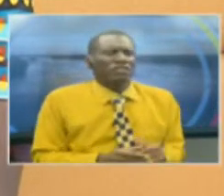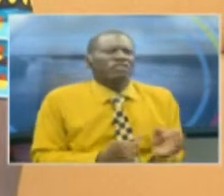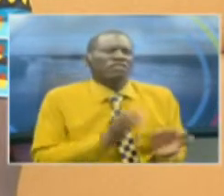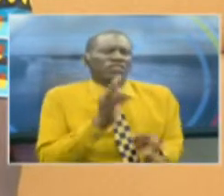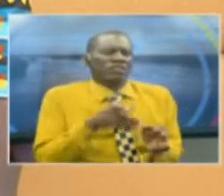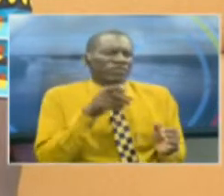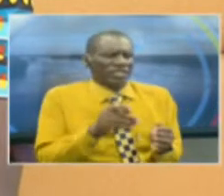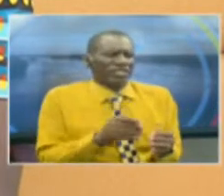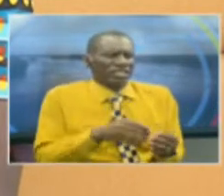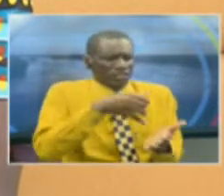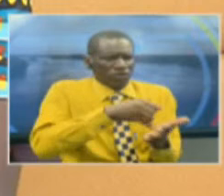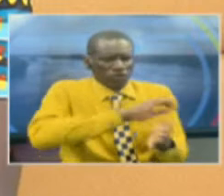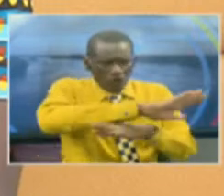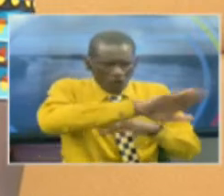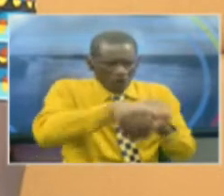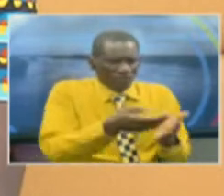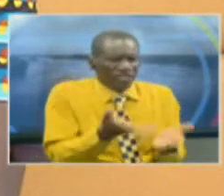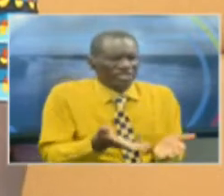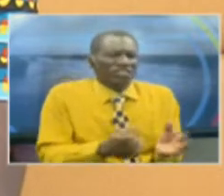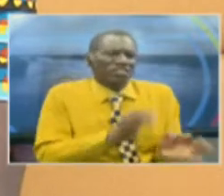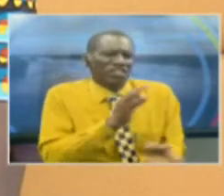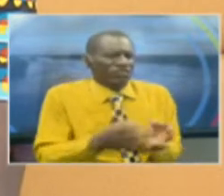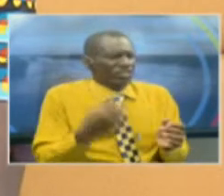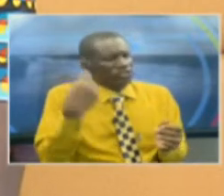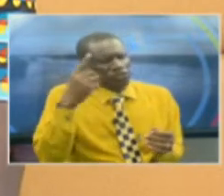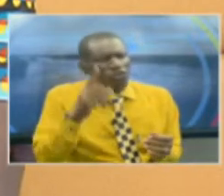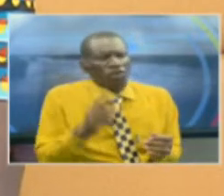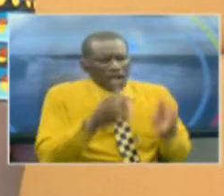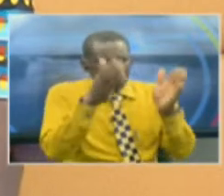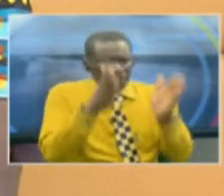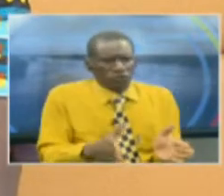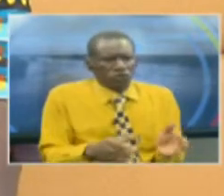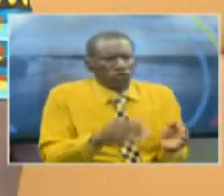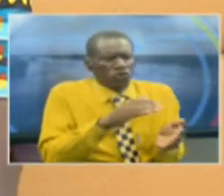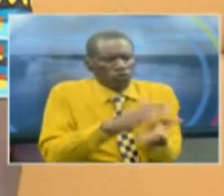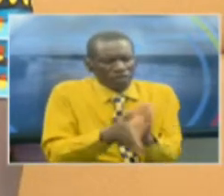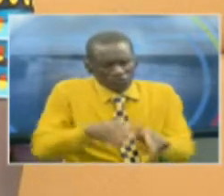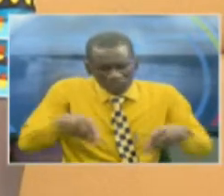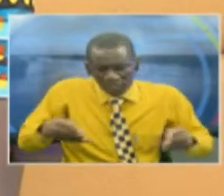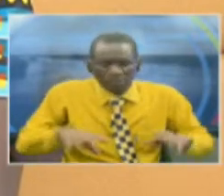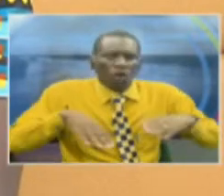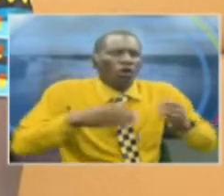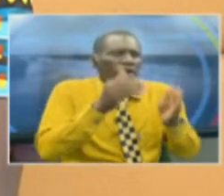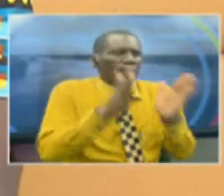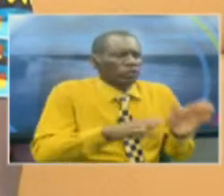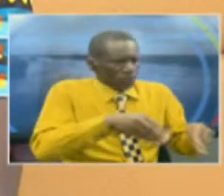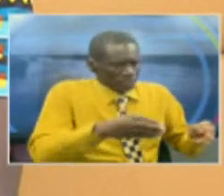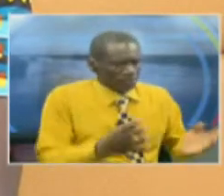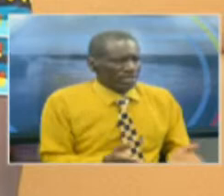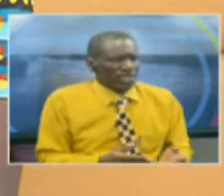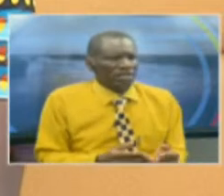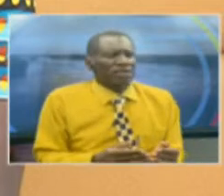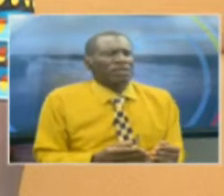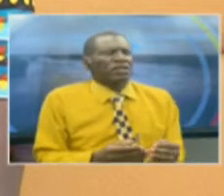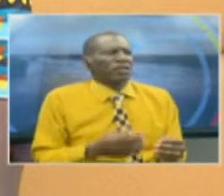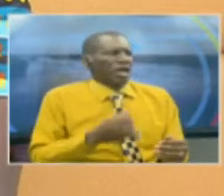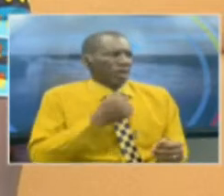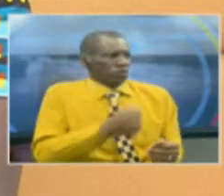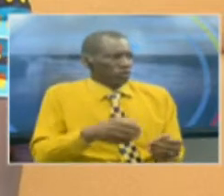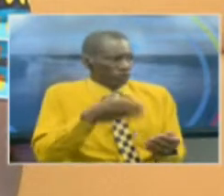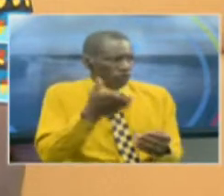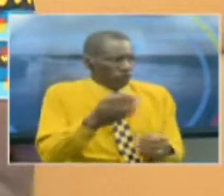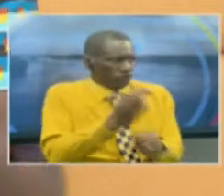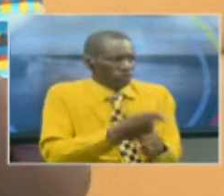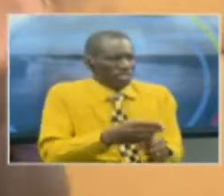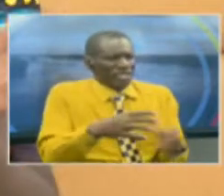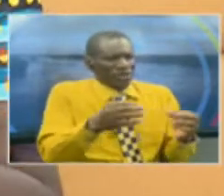cuts across. This one cuts across, whether it's for someone with no disability or someone without a disability. And I'm sorry for using the word